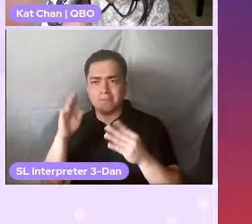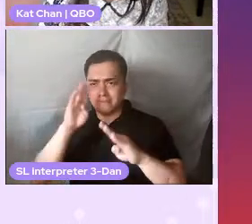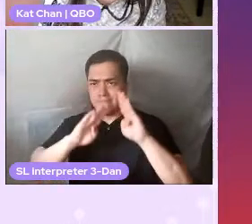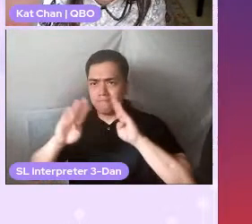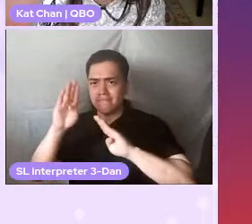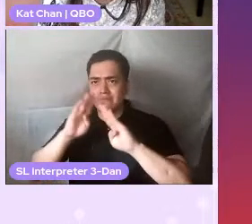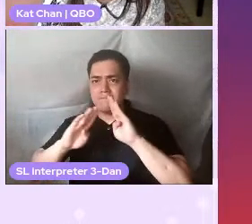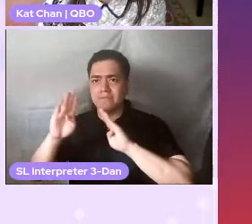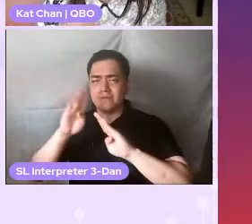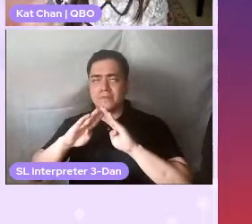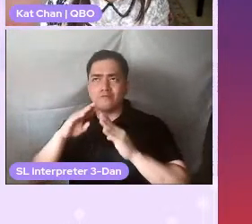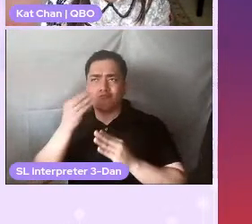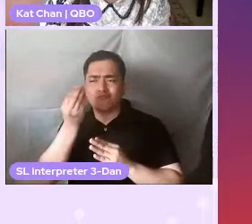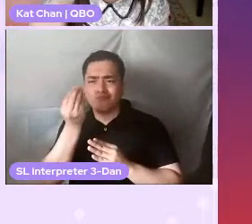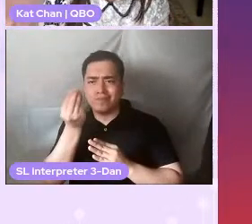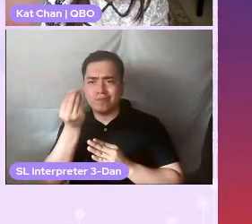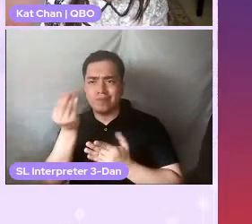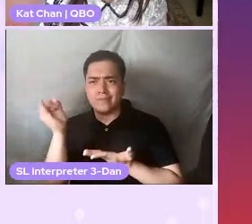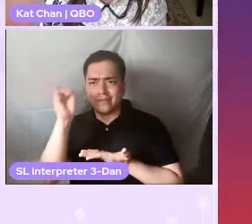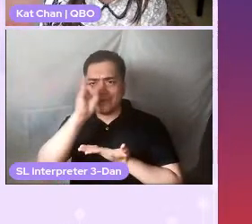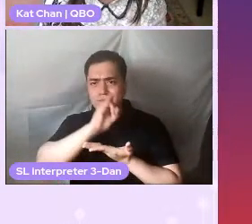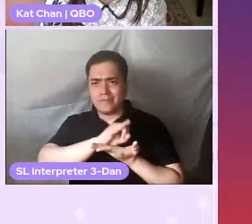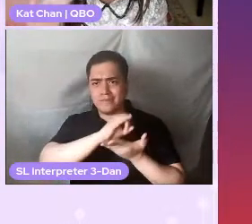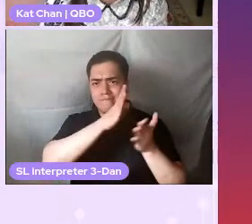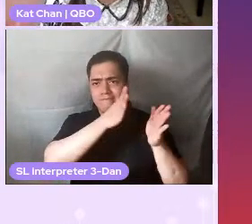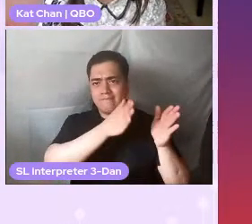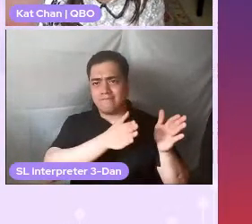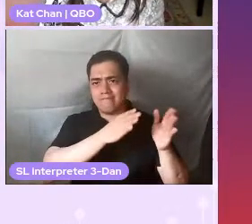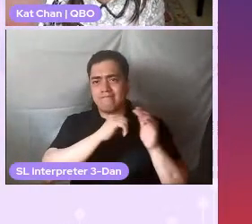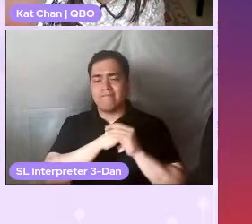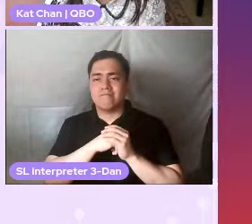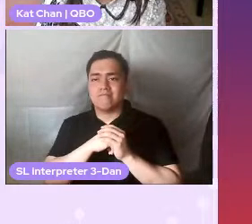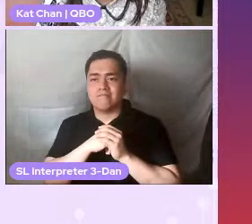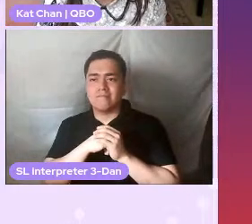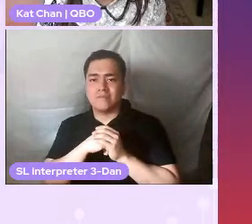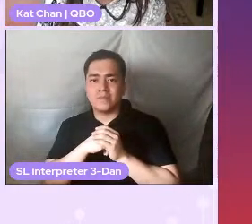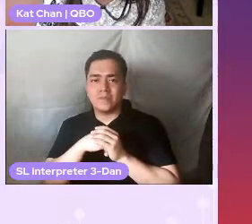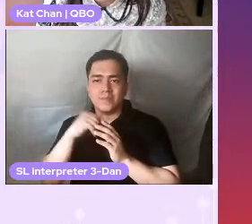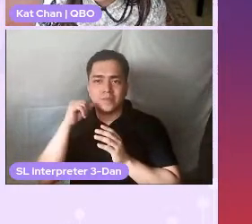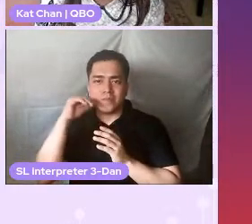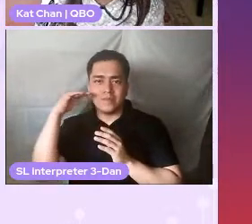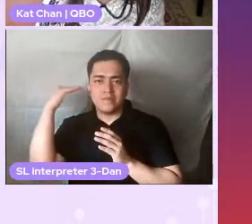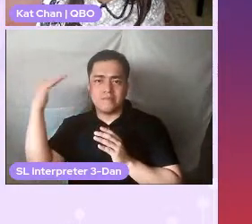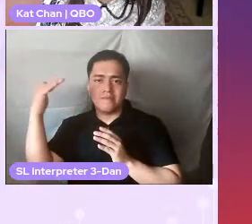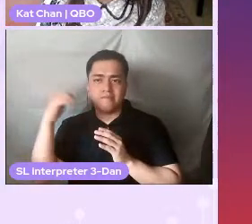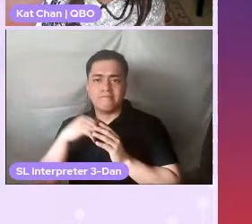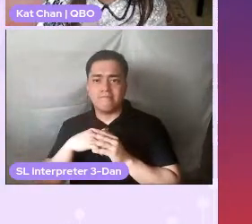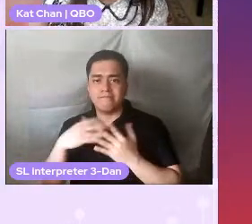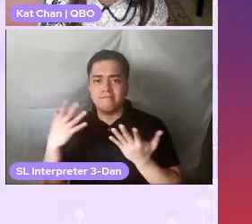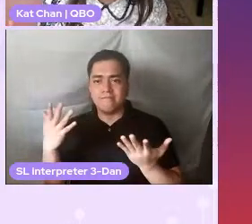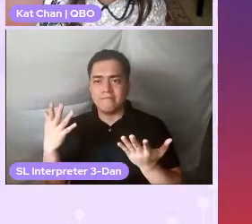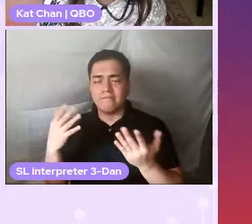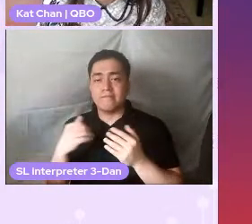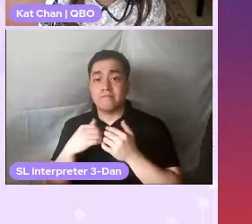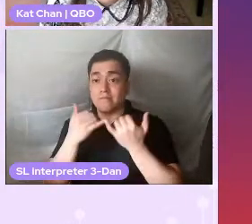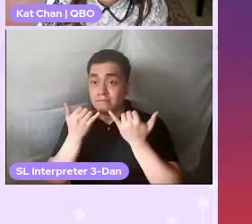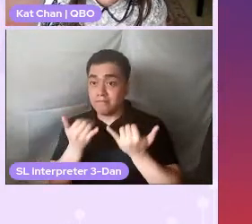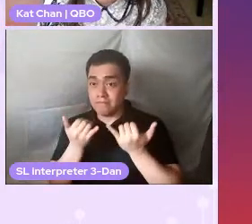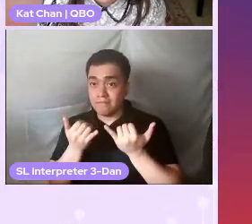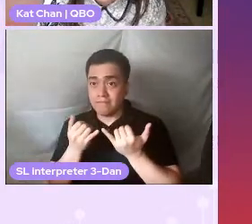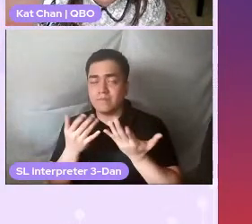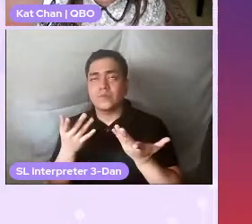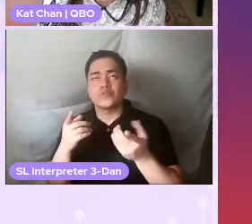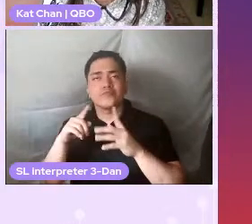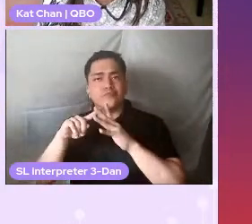few investors, no, that can parang understand or relate to women, no? You know, a lot of our startups now in our flagship programs